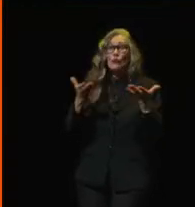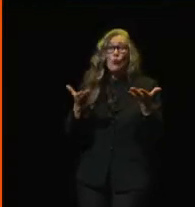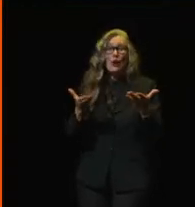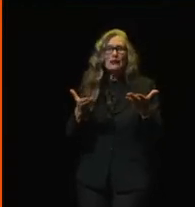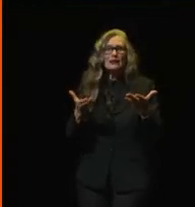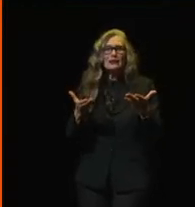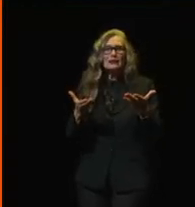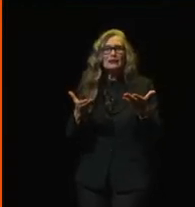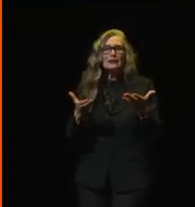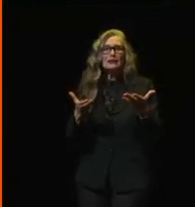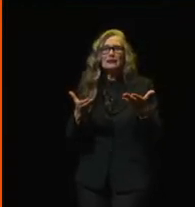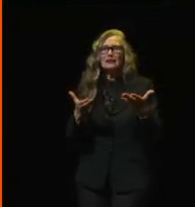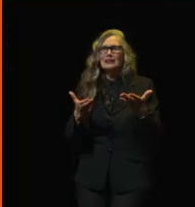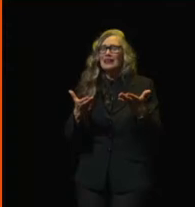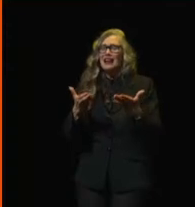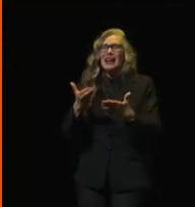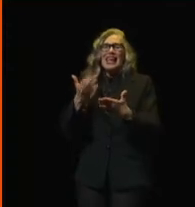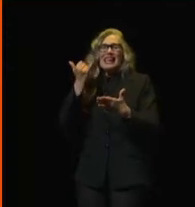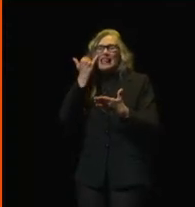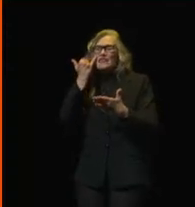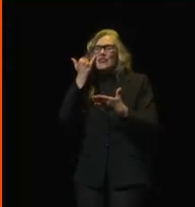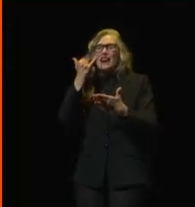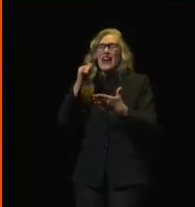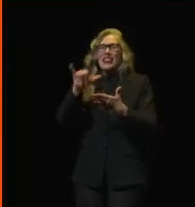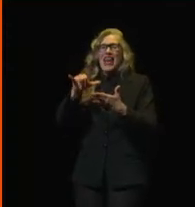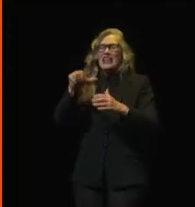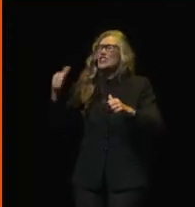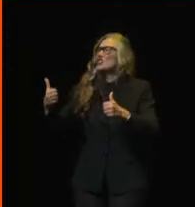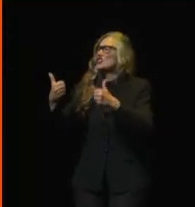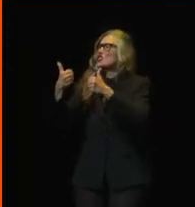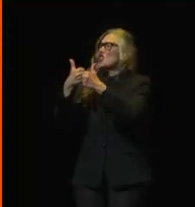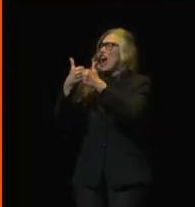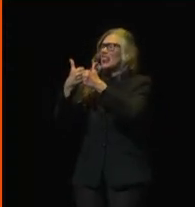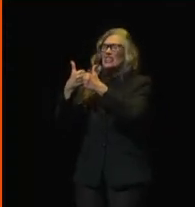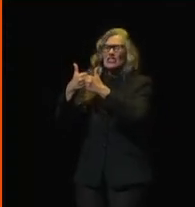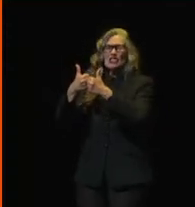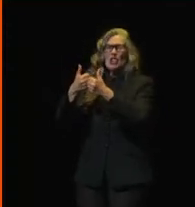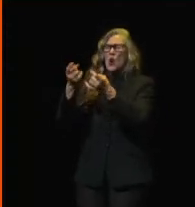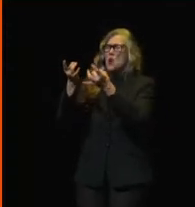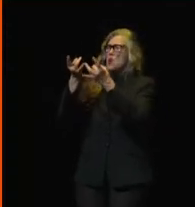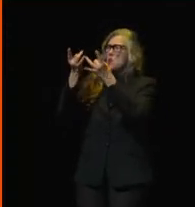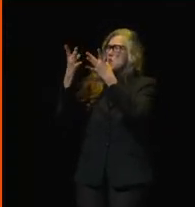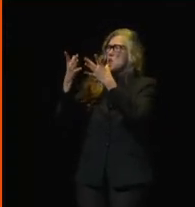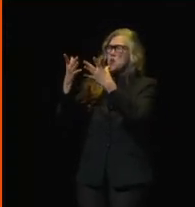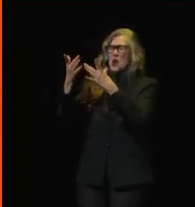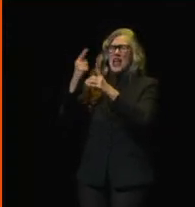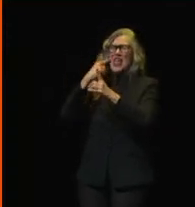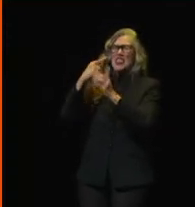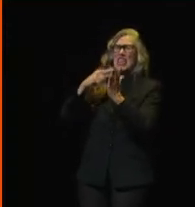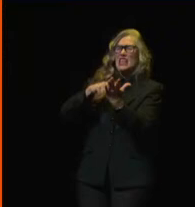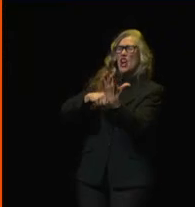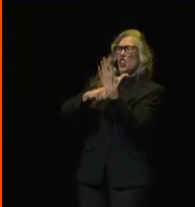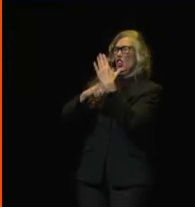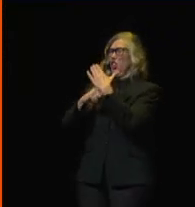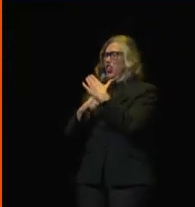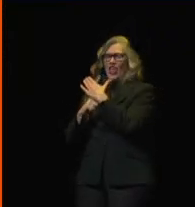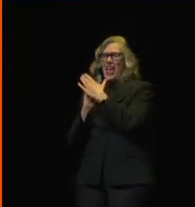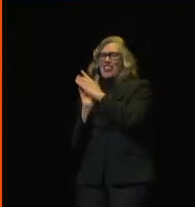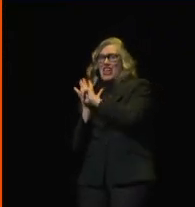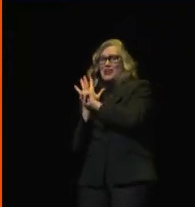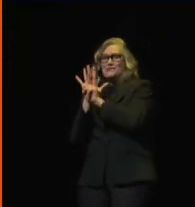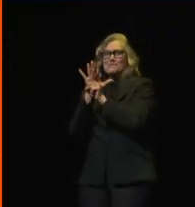win underdog campaigns by identifying all possible levers, debating until you had the best strategy,